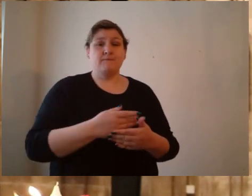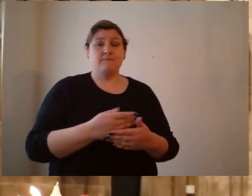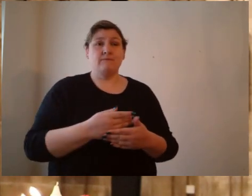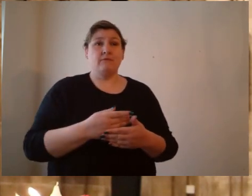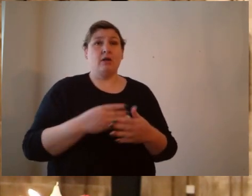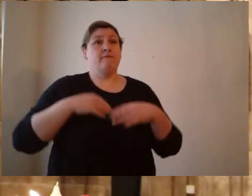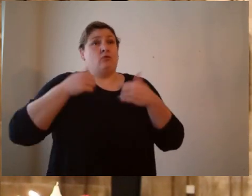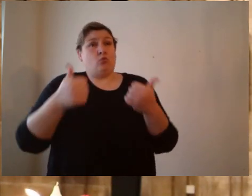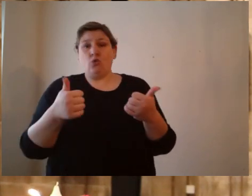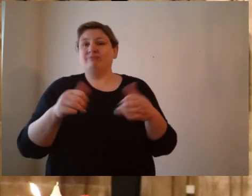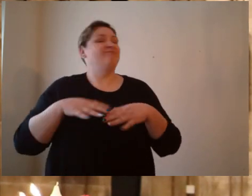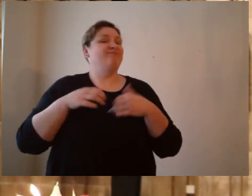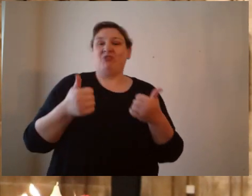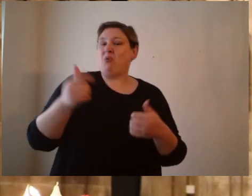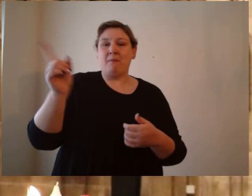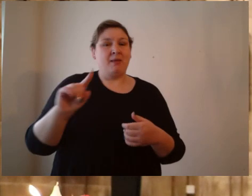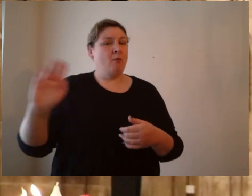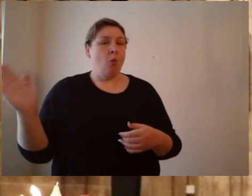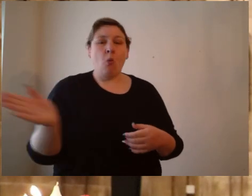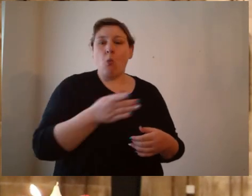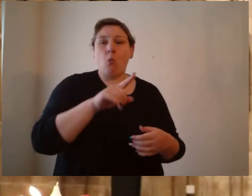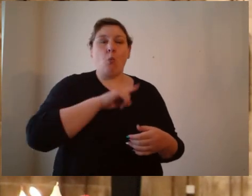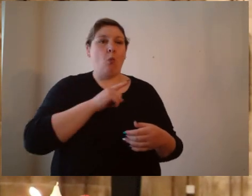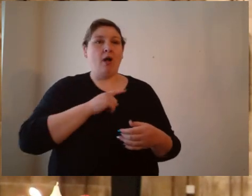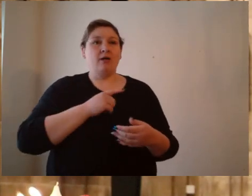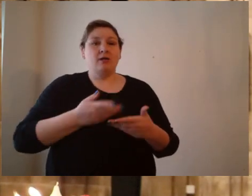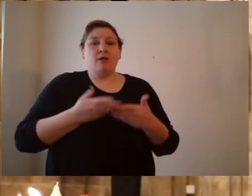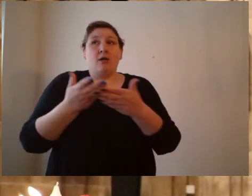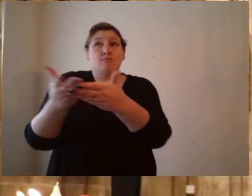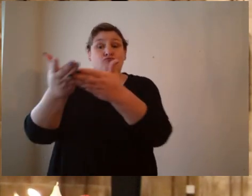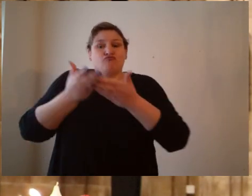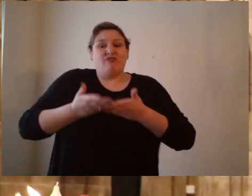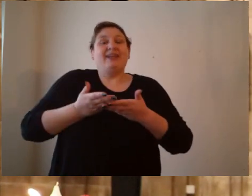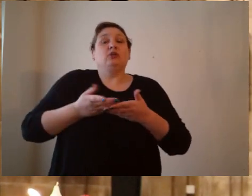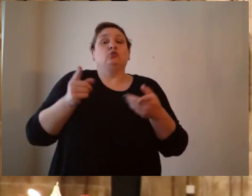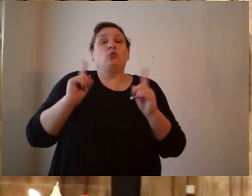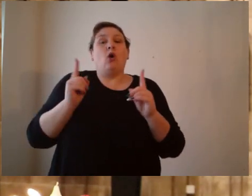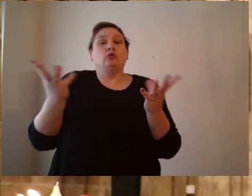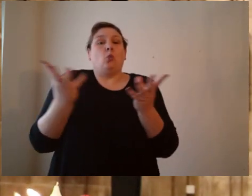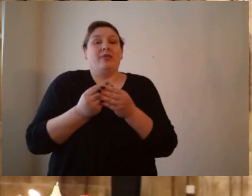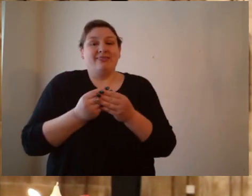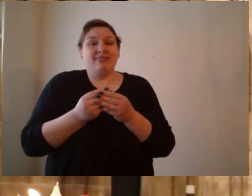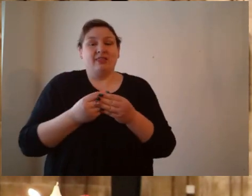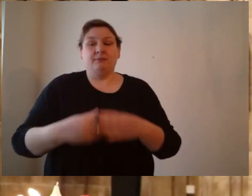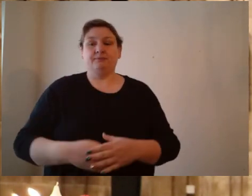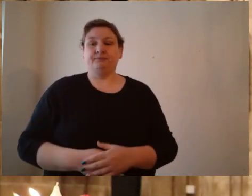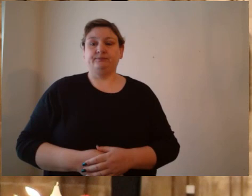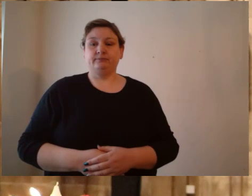for the righteous and for the unrighteous, to bring you to God.